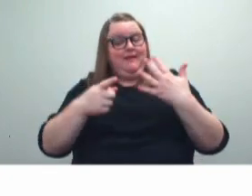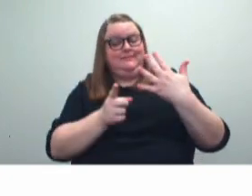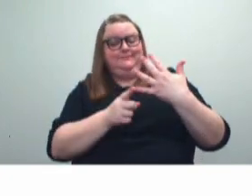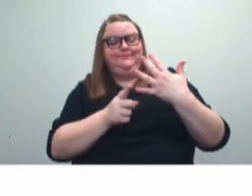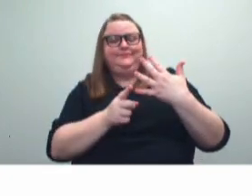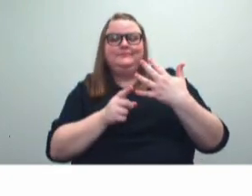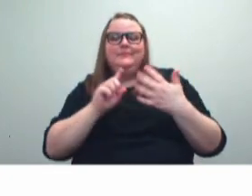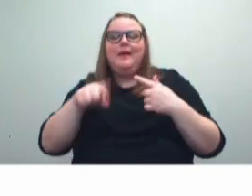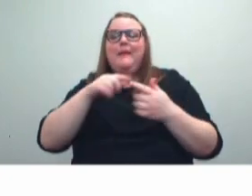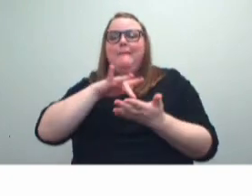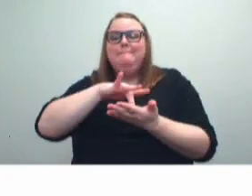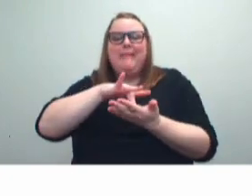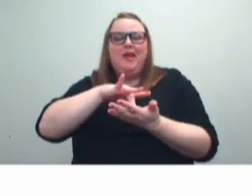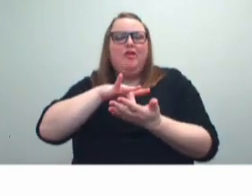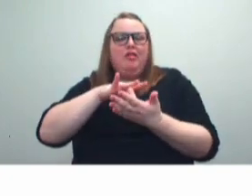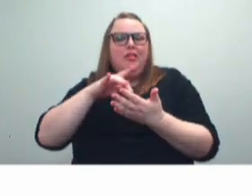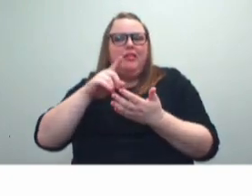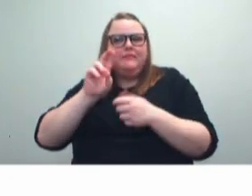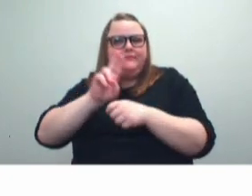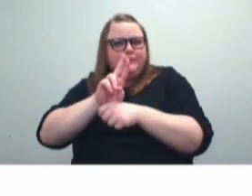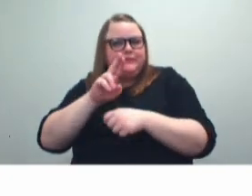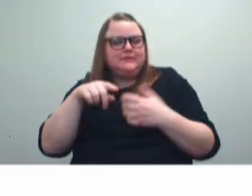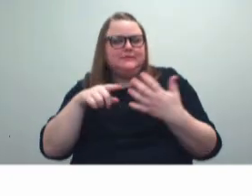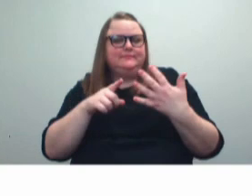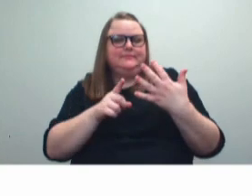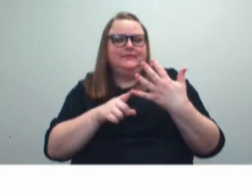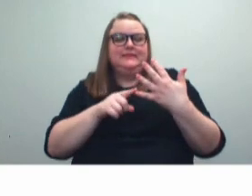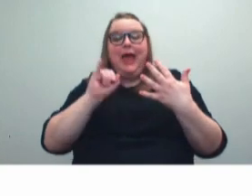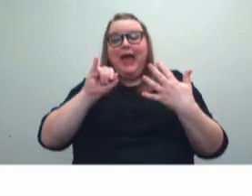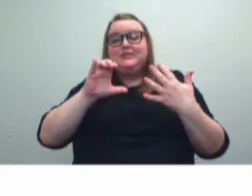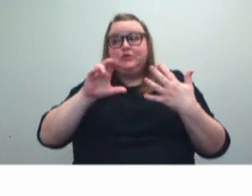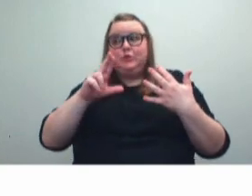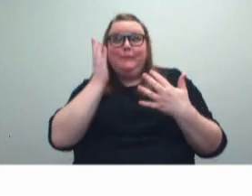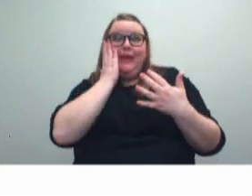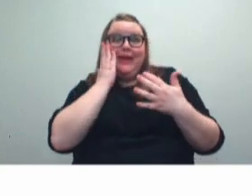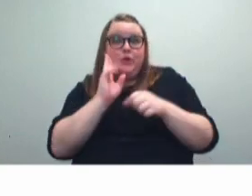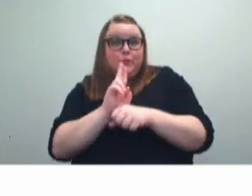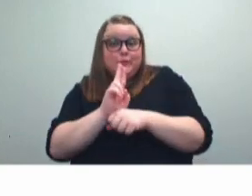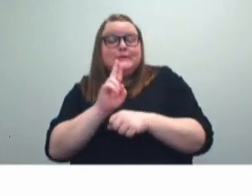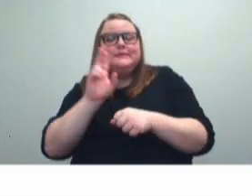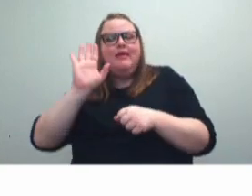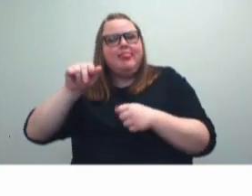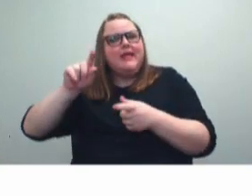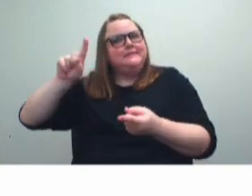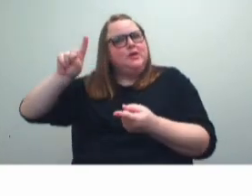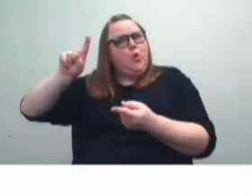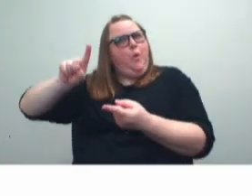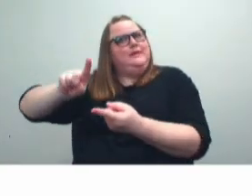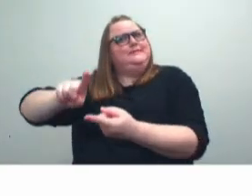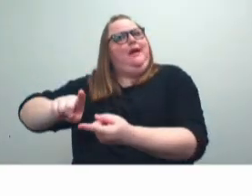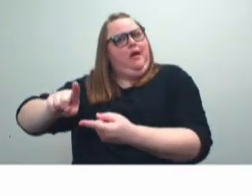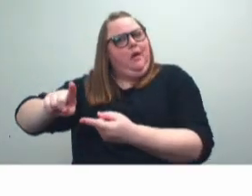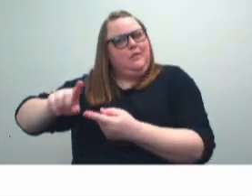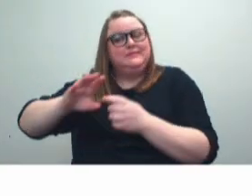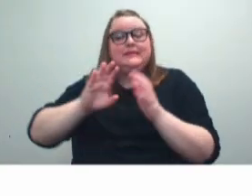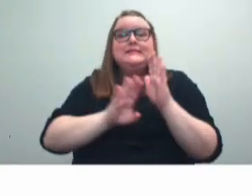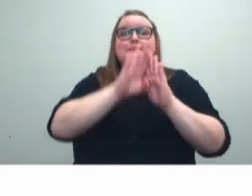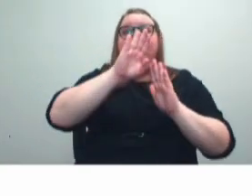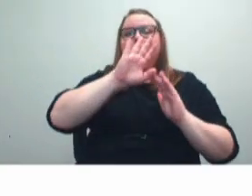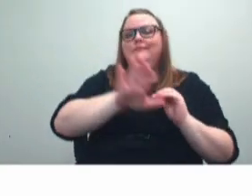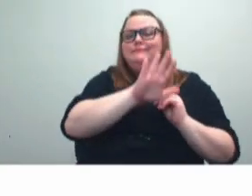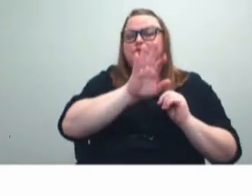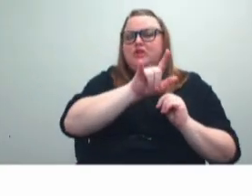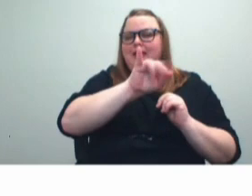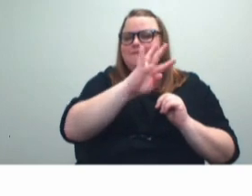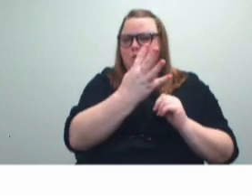which is a kind of a dual metric. This is ICU bed use, also has been going down since that spike around the 4th of July. So a little bit of an uptick